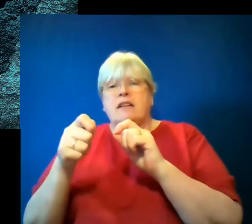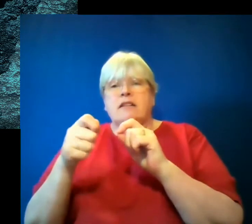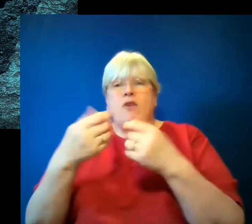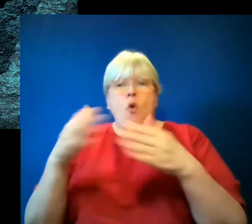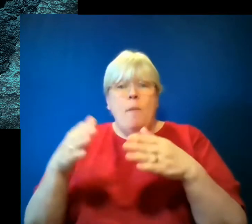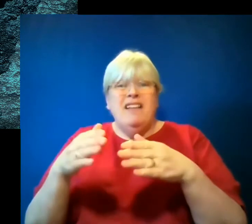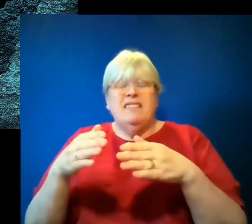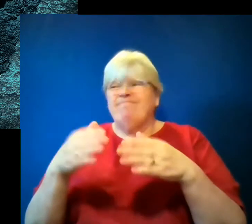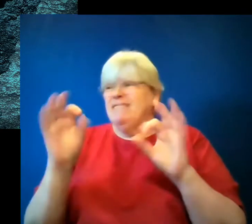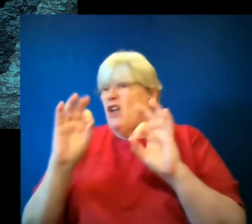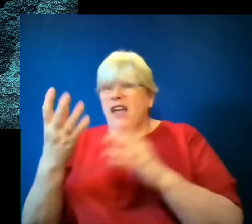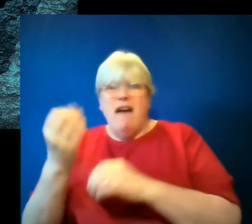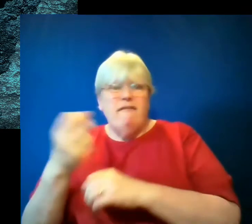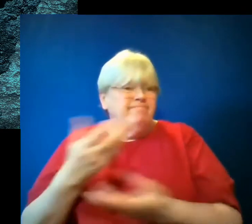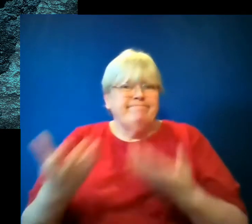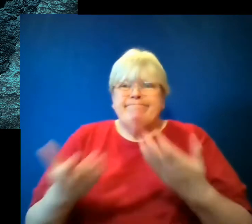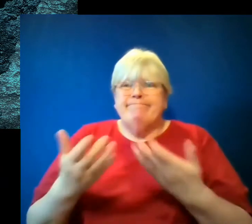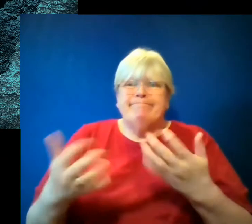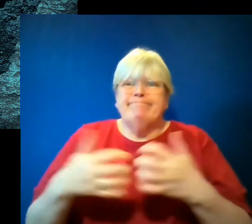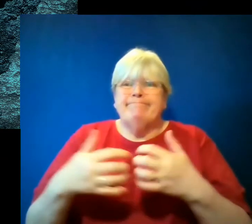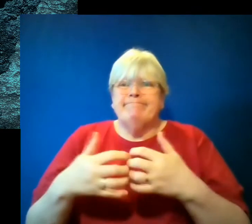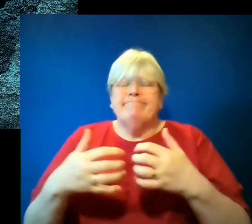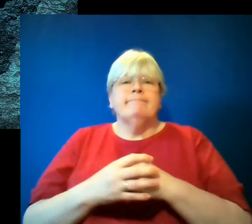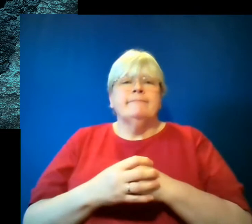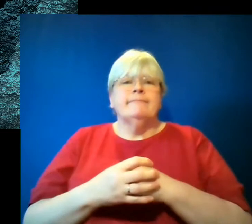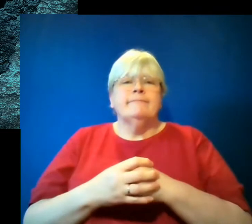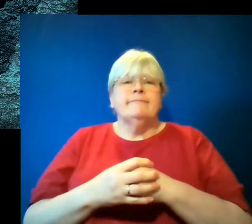And so this is...